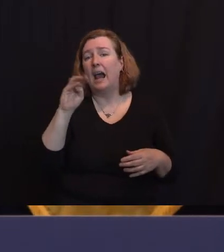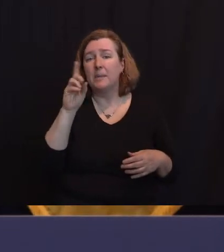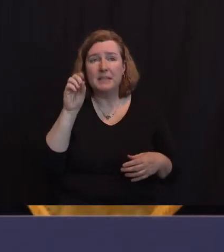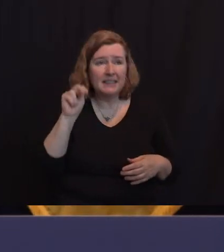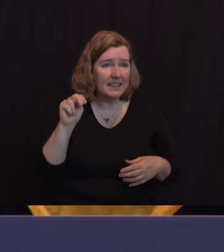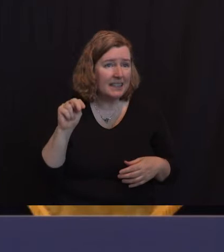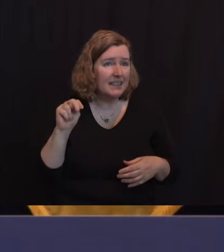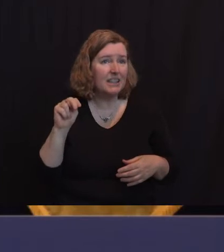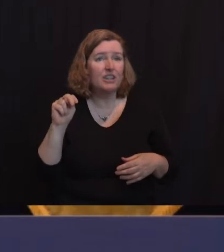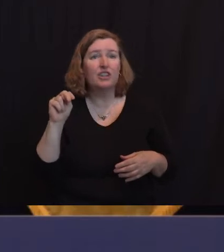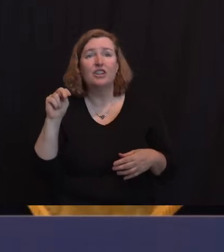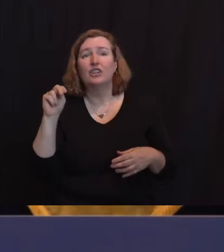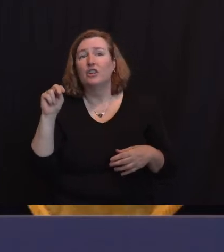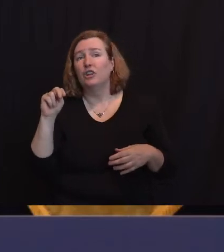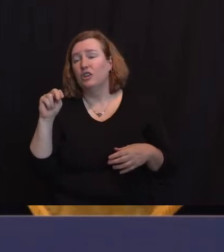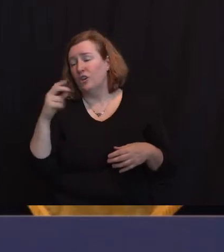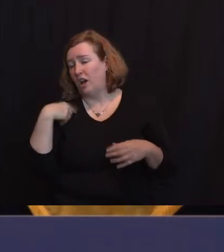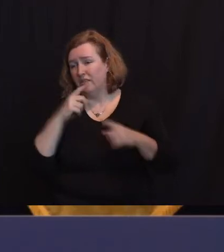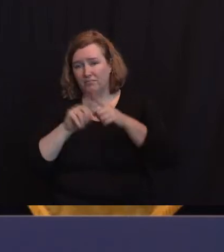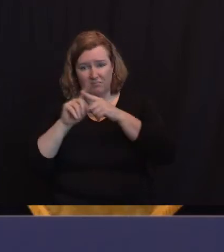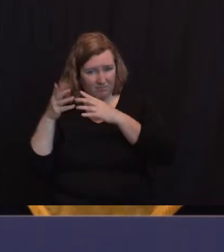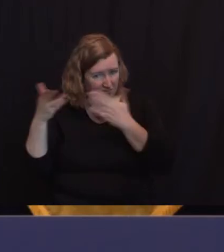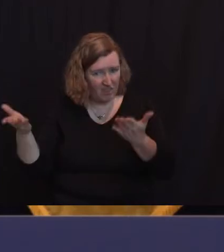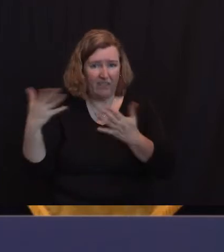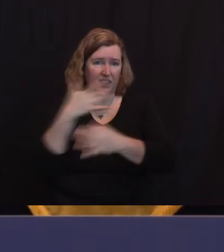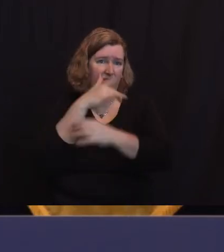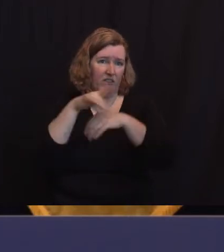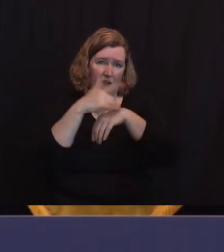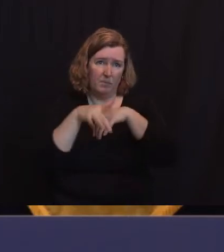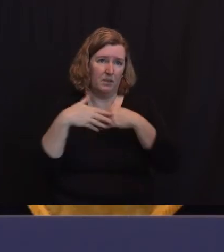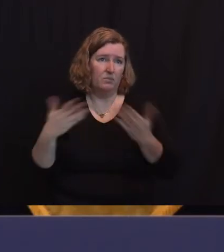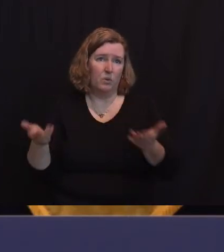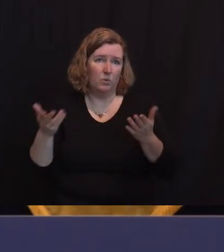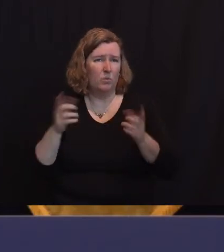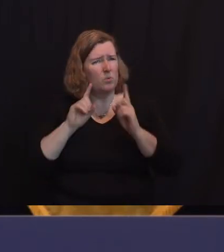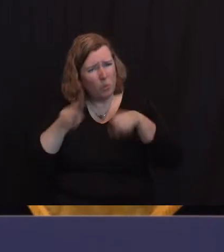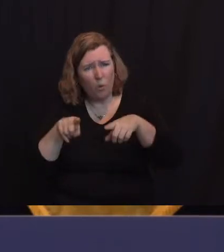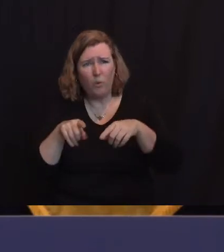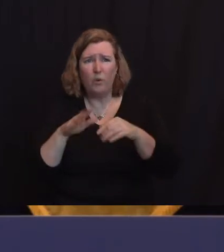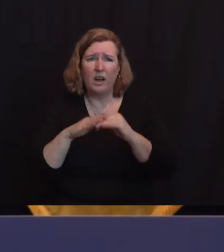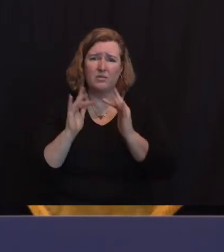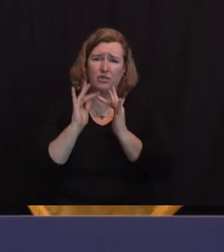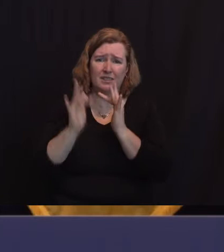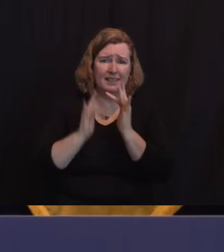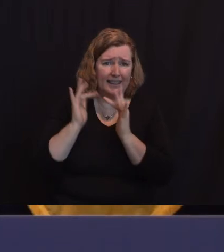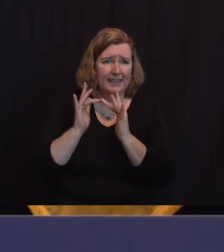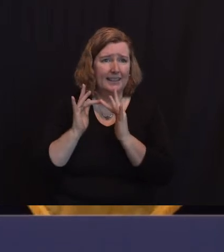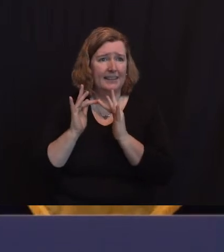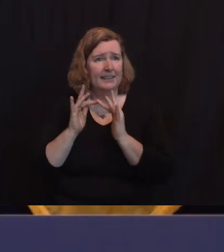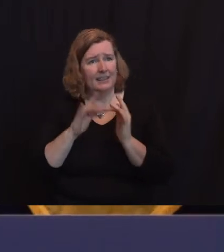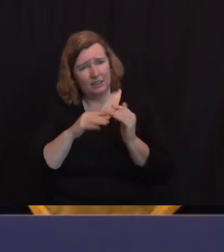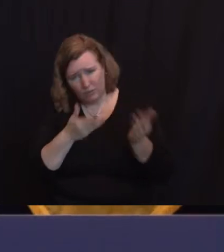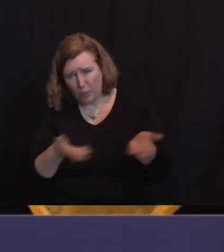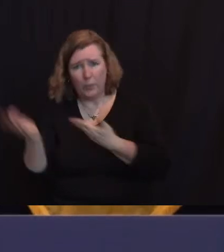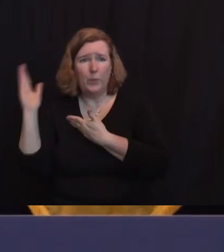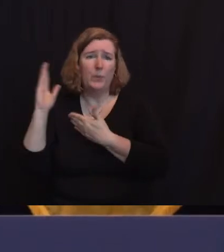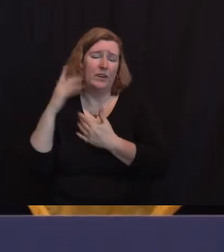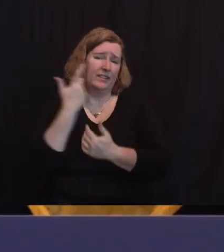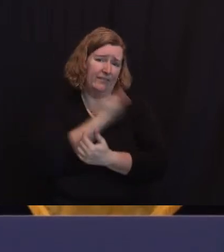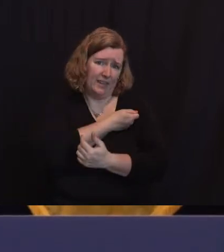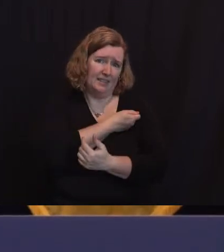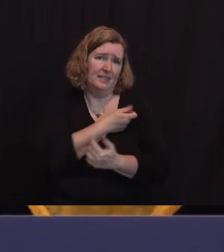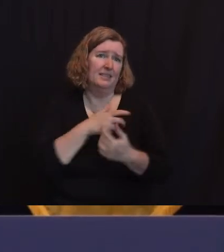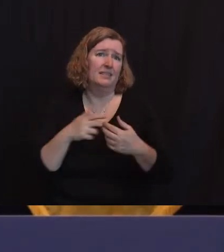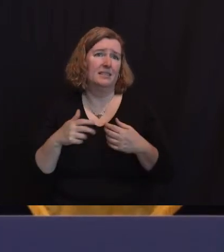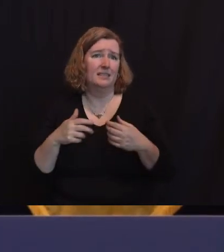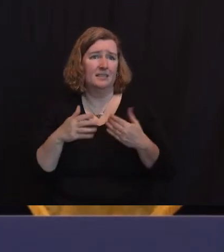in the Gloucester County mega site? Go on and get yourself vaccinated. We're going to have a couple of choppy